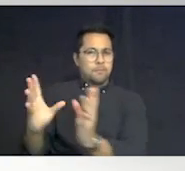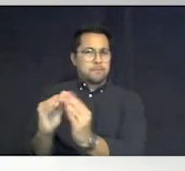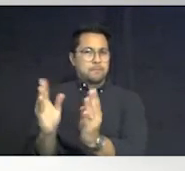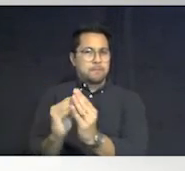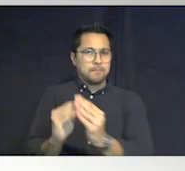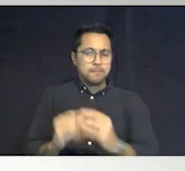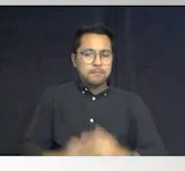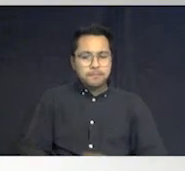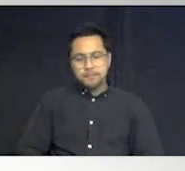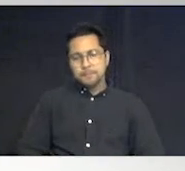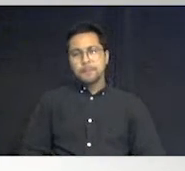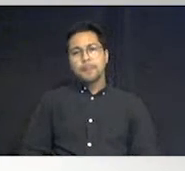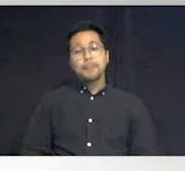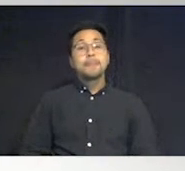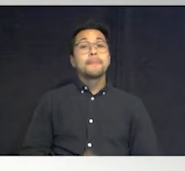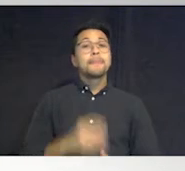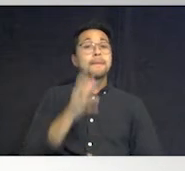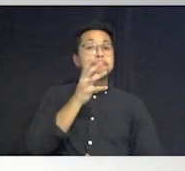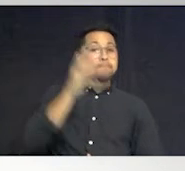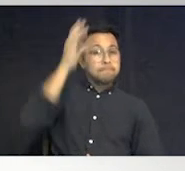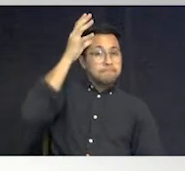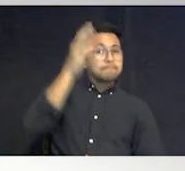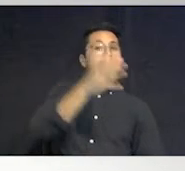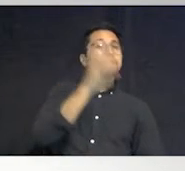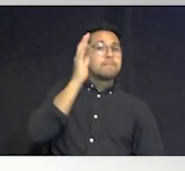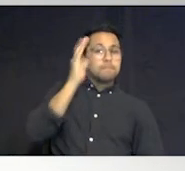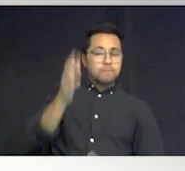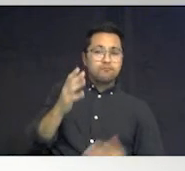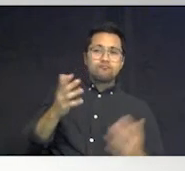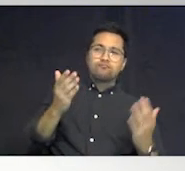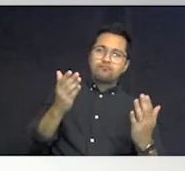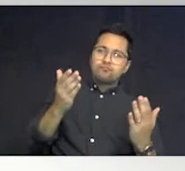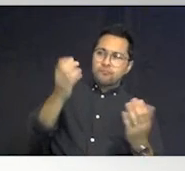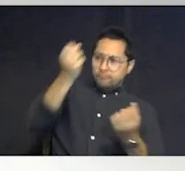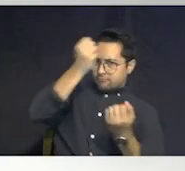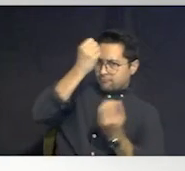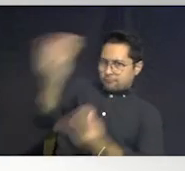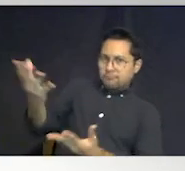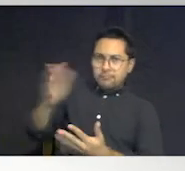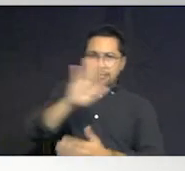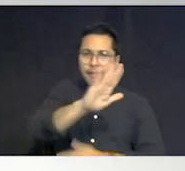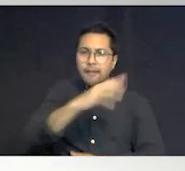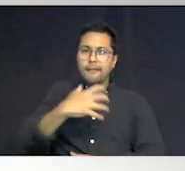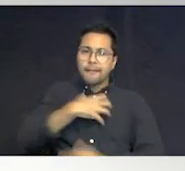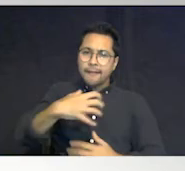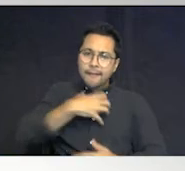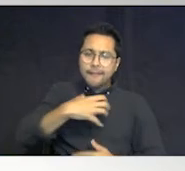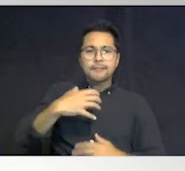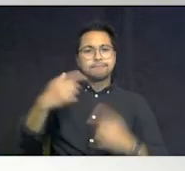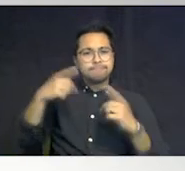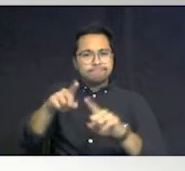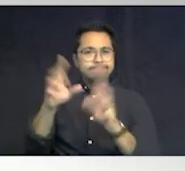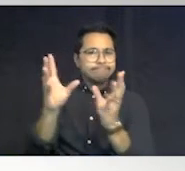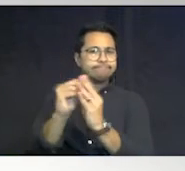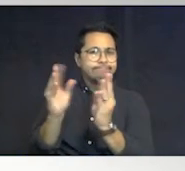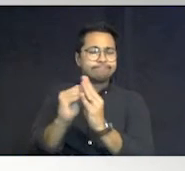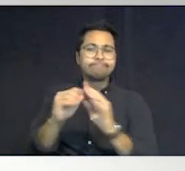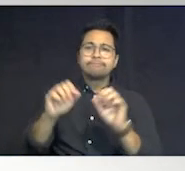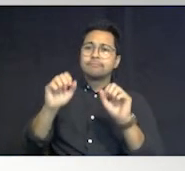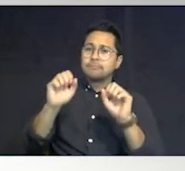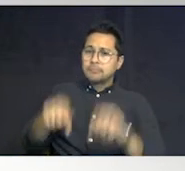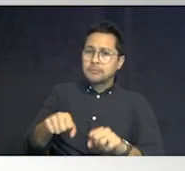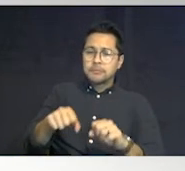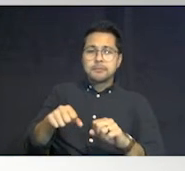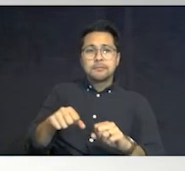held. Parents will be presenting their concerns during the mediation session and will be able to discuss any issues with their